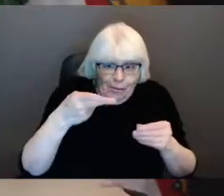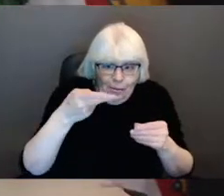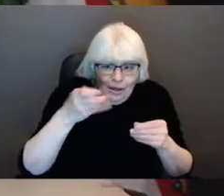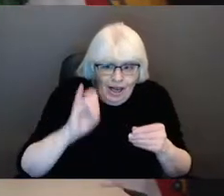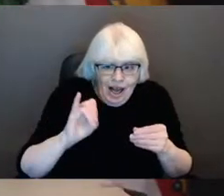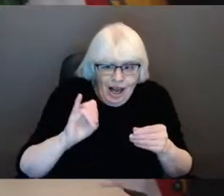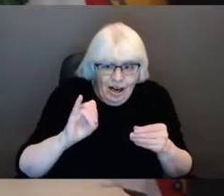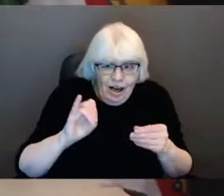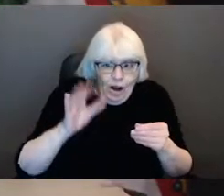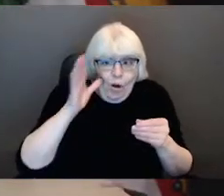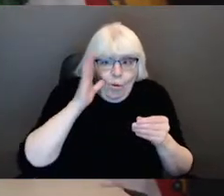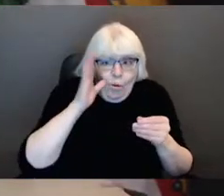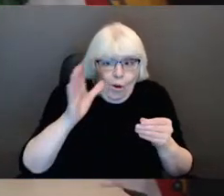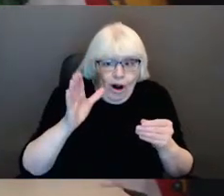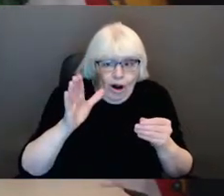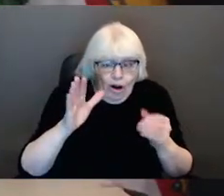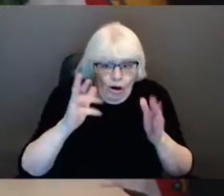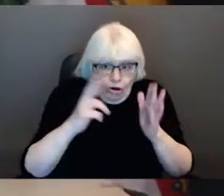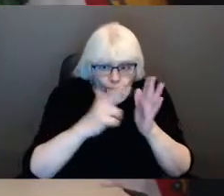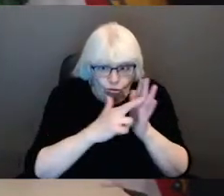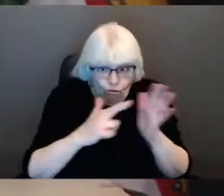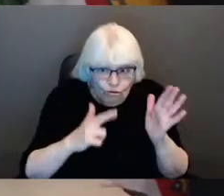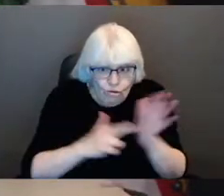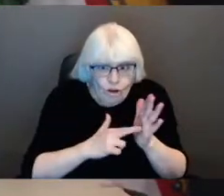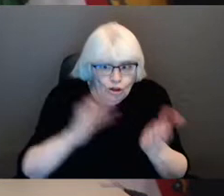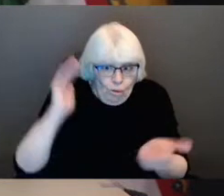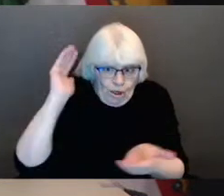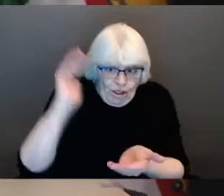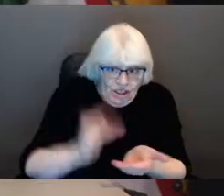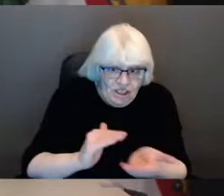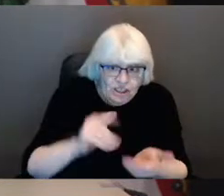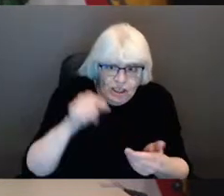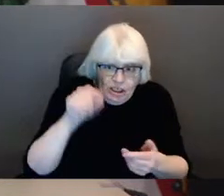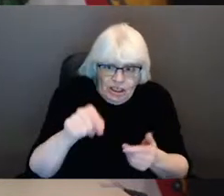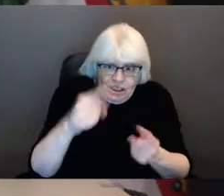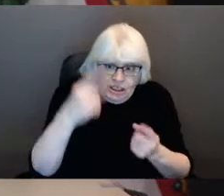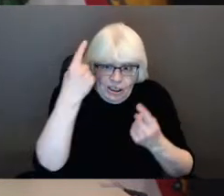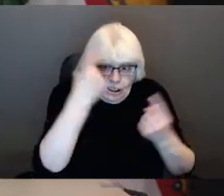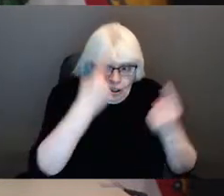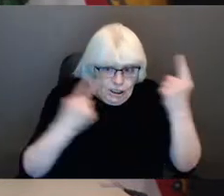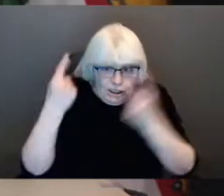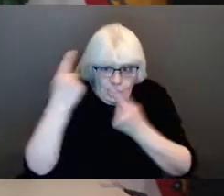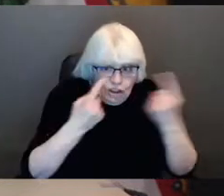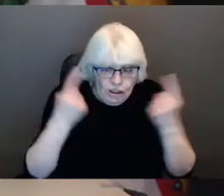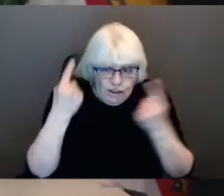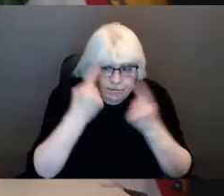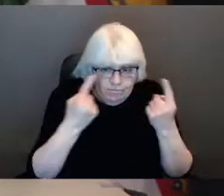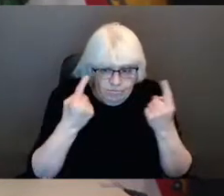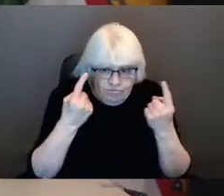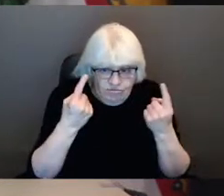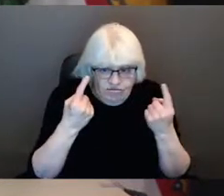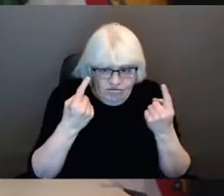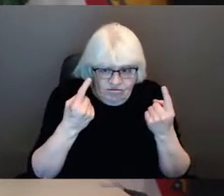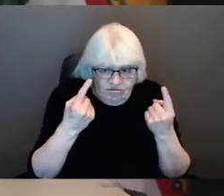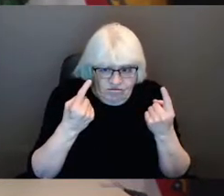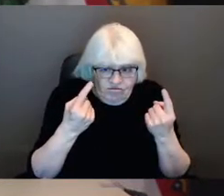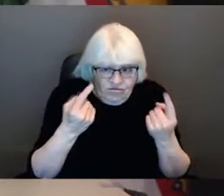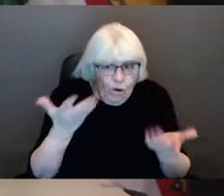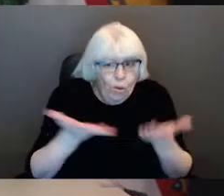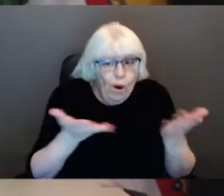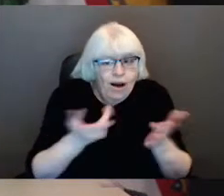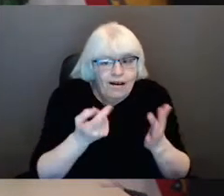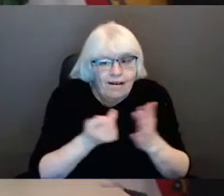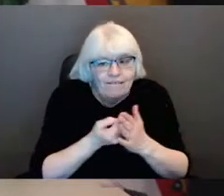I haven't talked to Premier Moe about vax passes or anything like that. I think we have indicated here